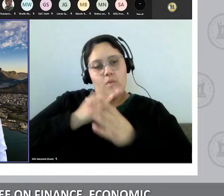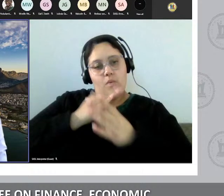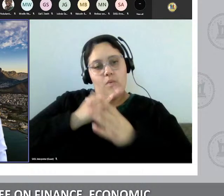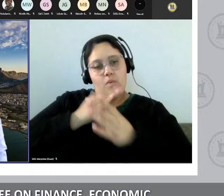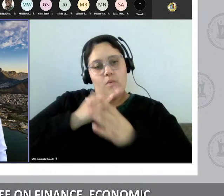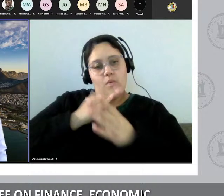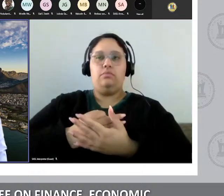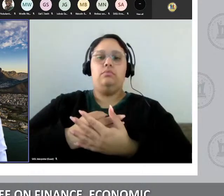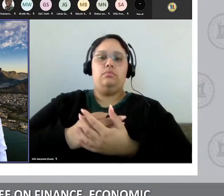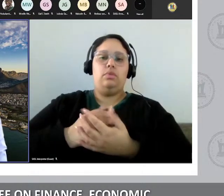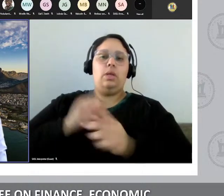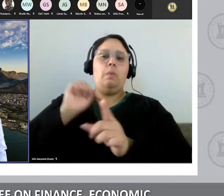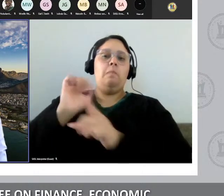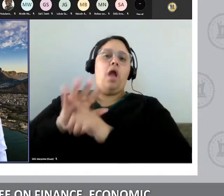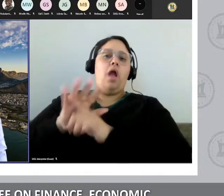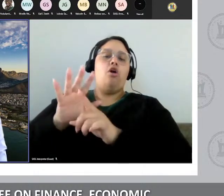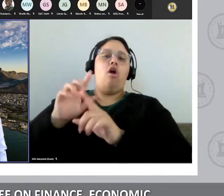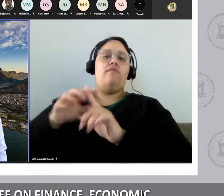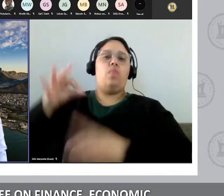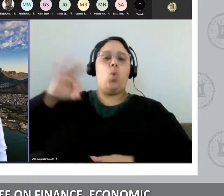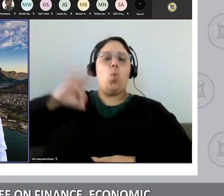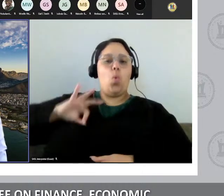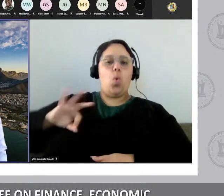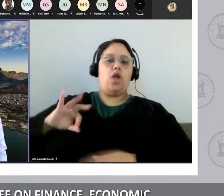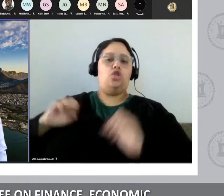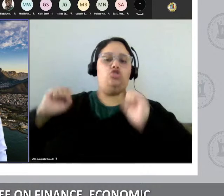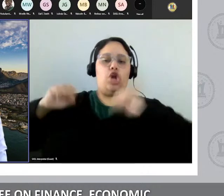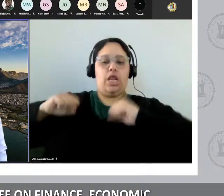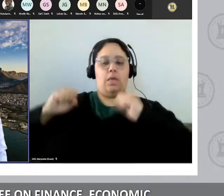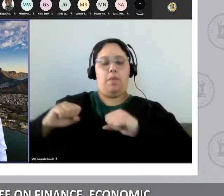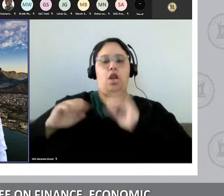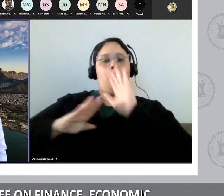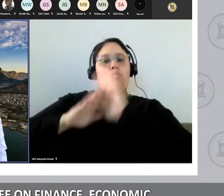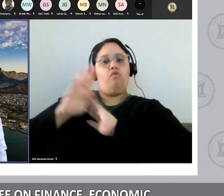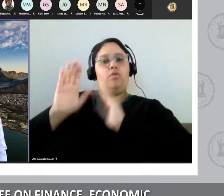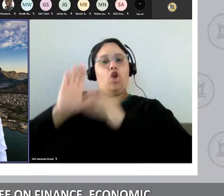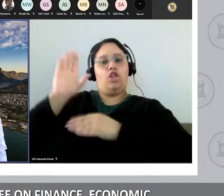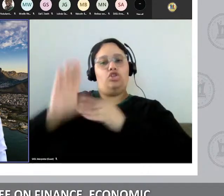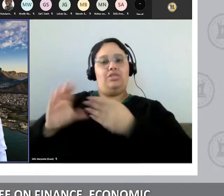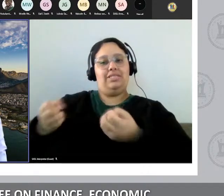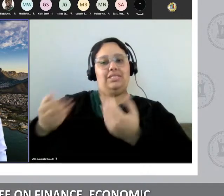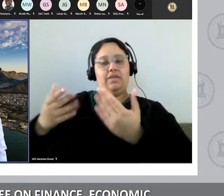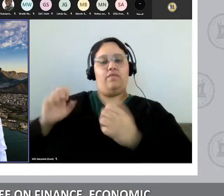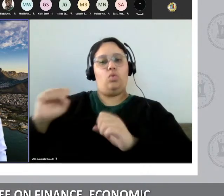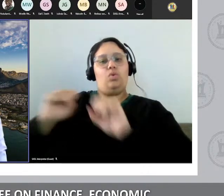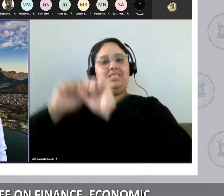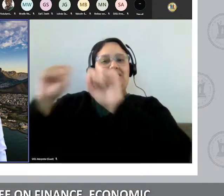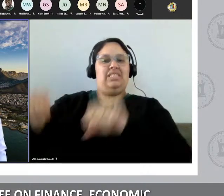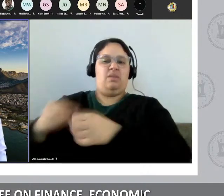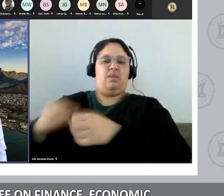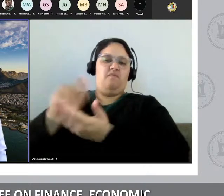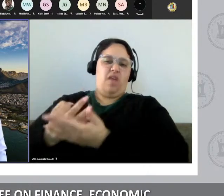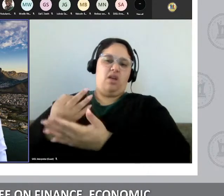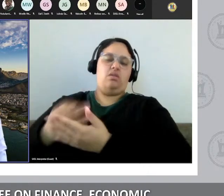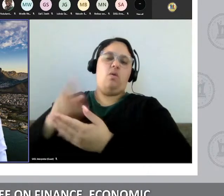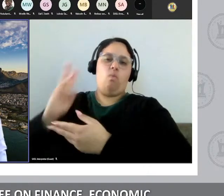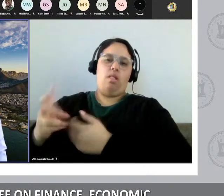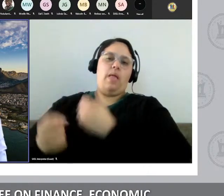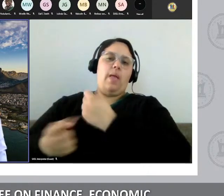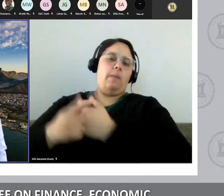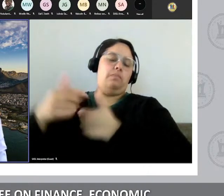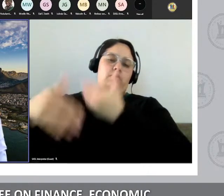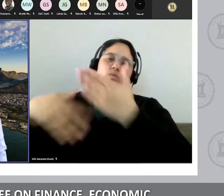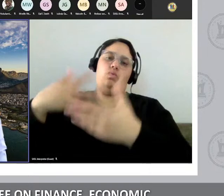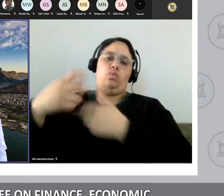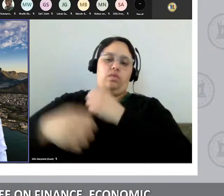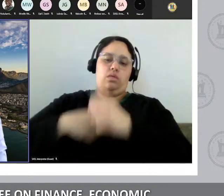the effects of the wage agreement, the improvement in conditions of service. That's a systemic factor, and it's going to happen throughout the year. We don't yet